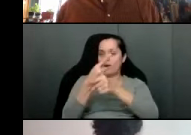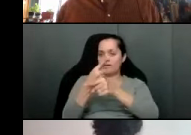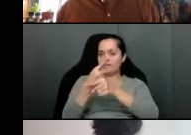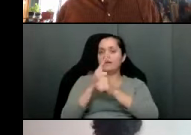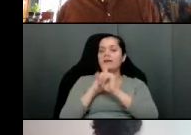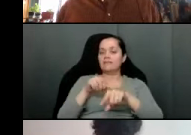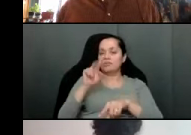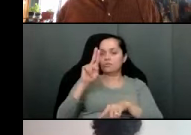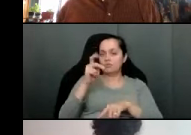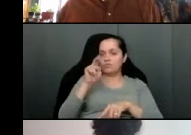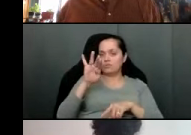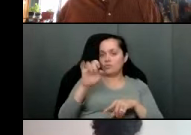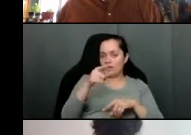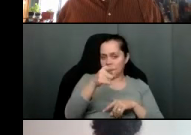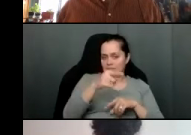Ukraine.